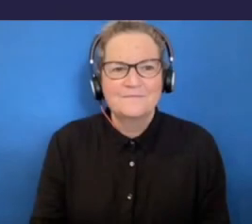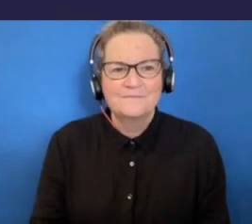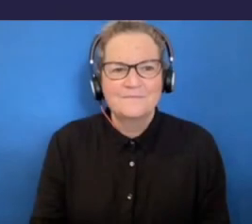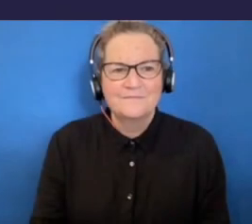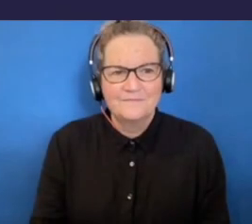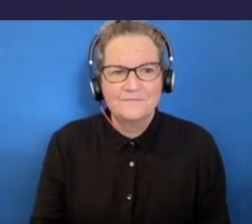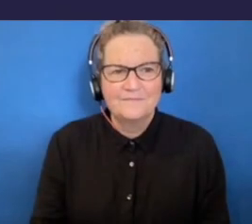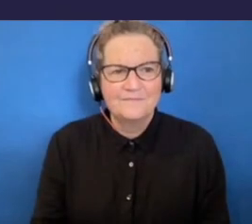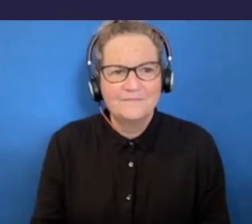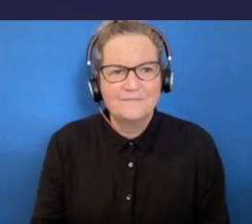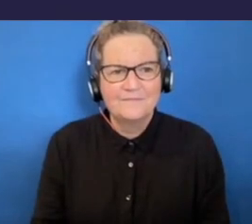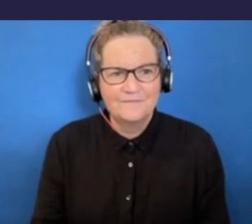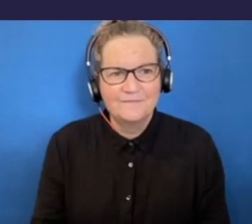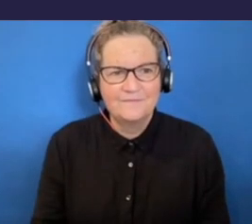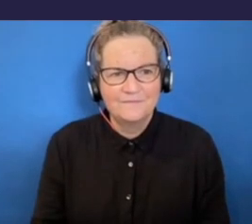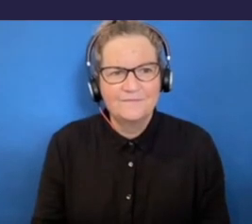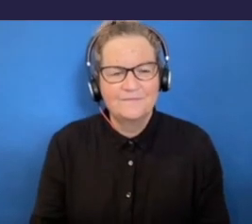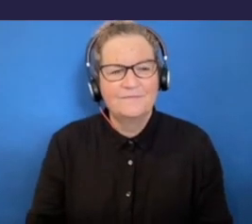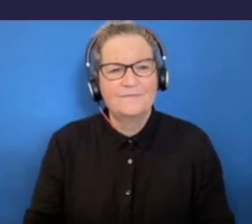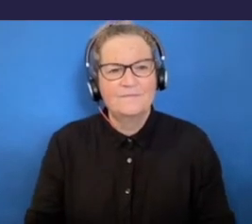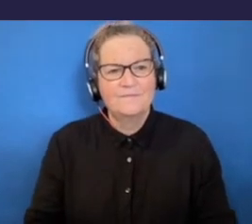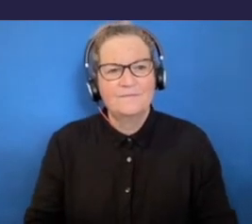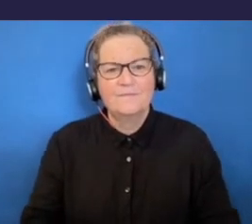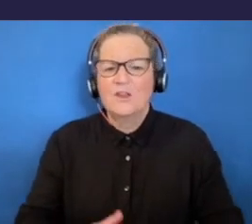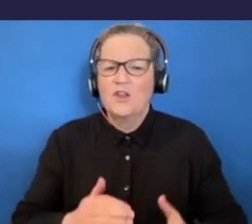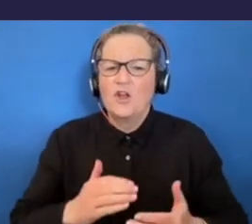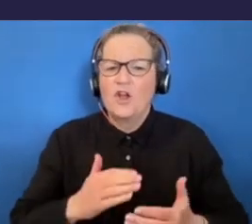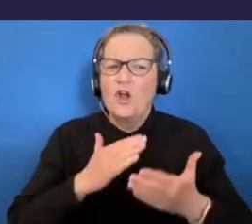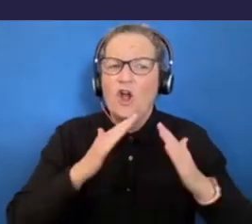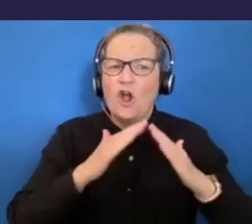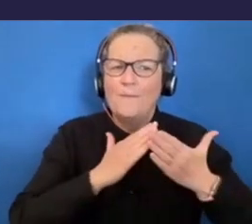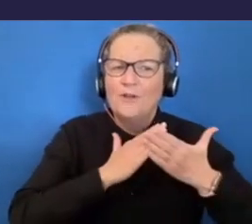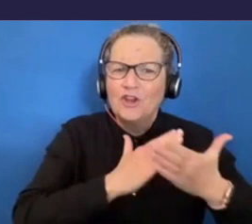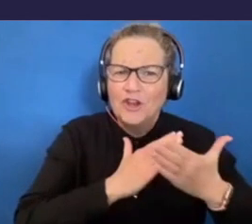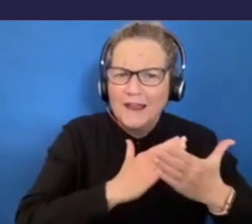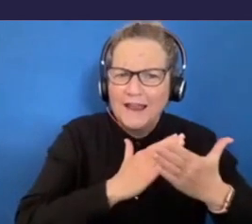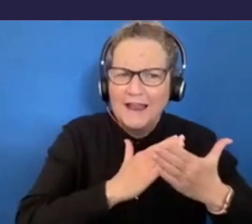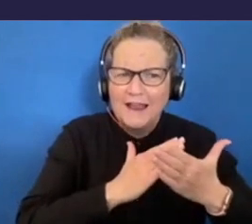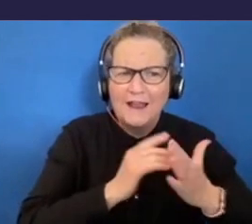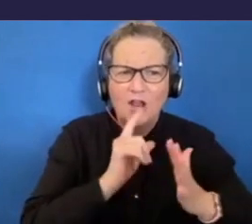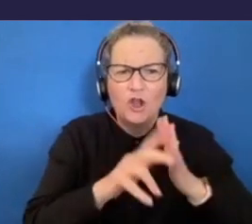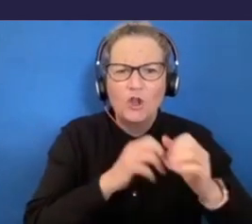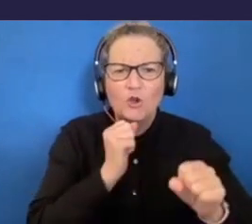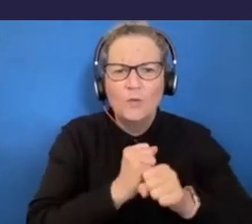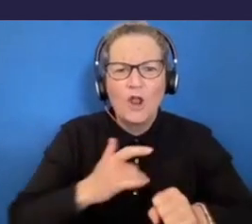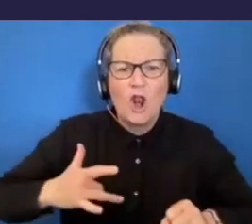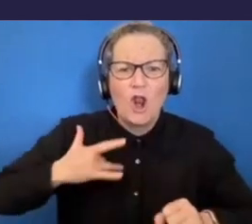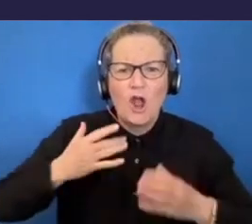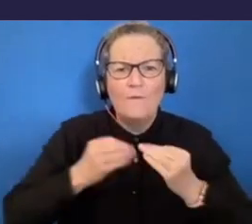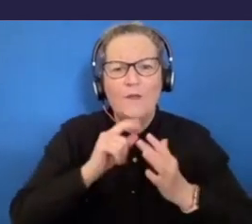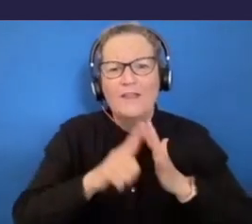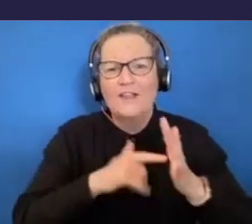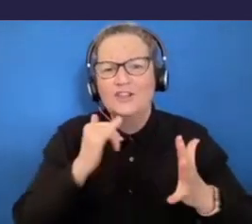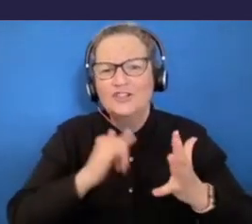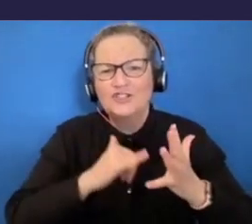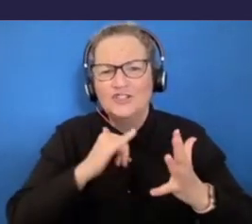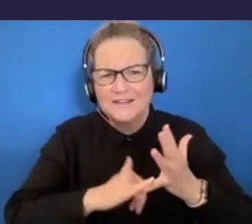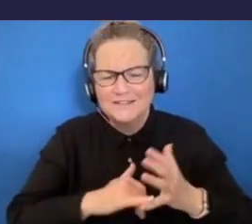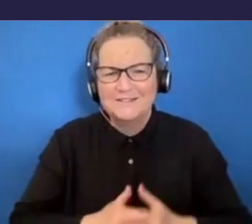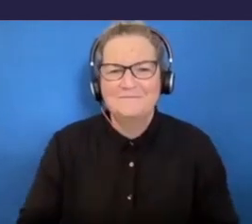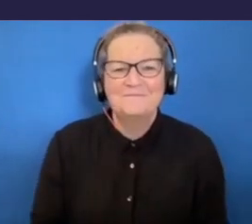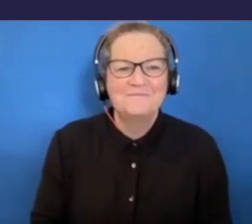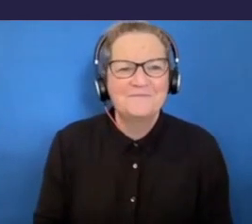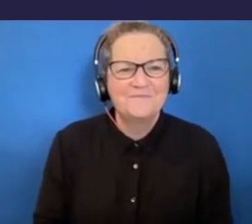Title: Home Share, Doing Life with Jess. Vision: Housemates Coralie and Jessica talking to each other on the living room couch.